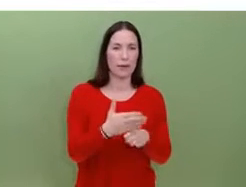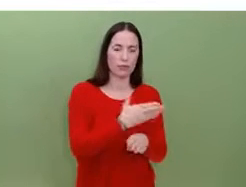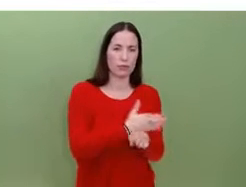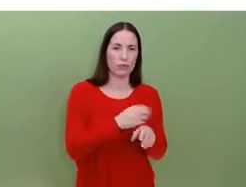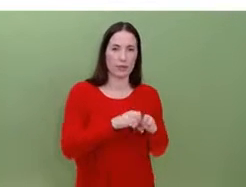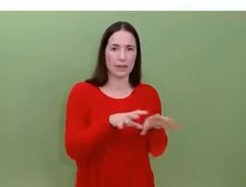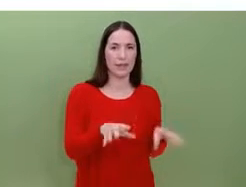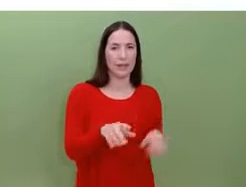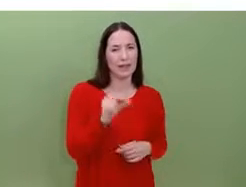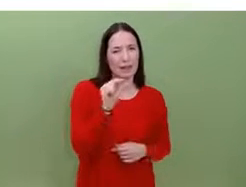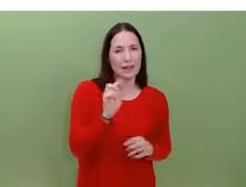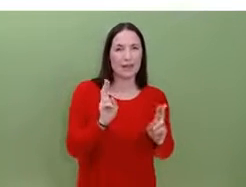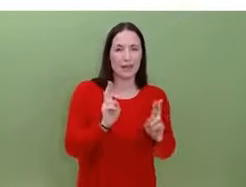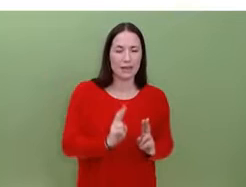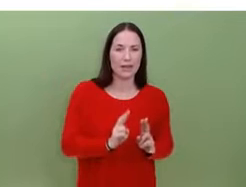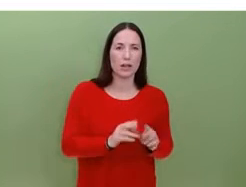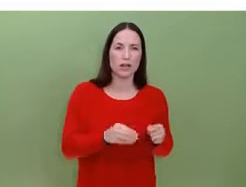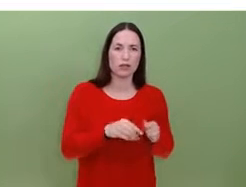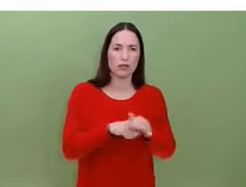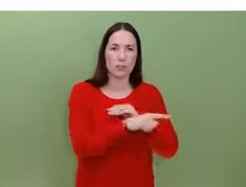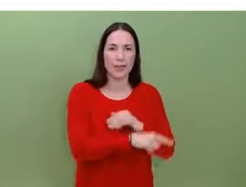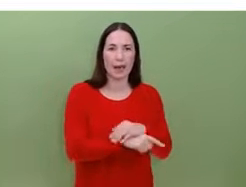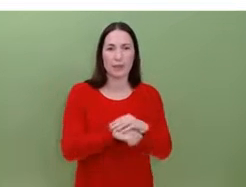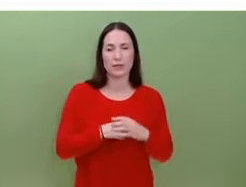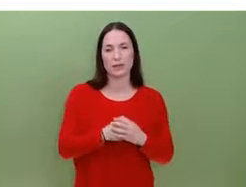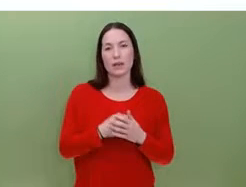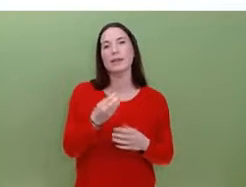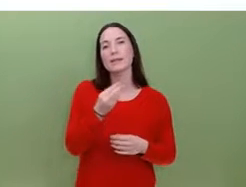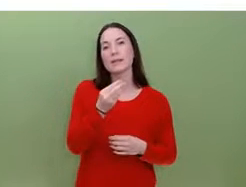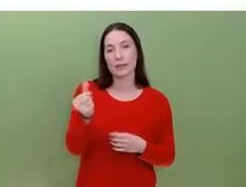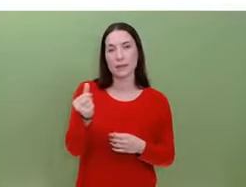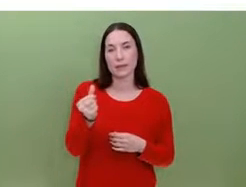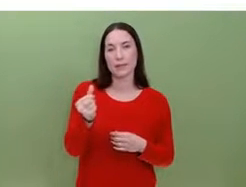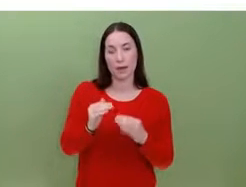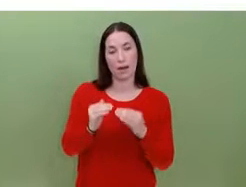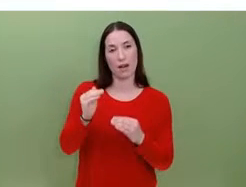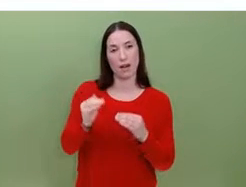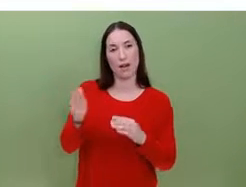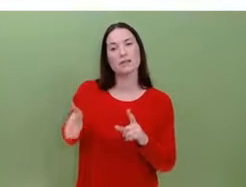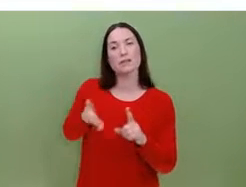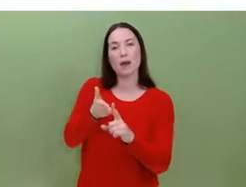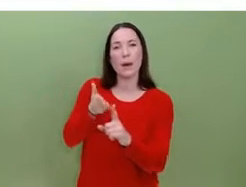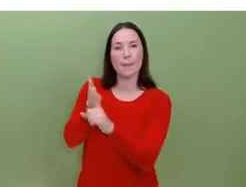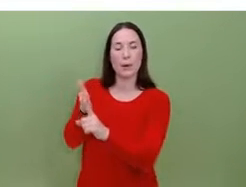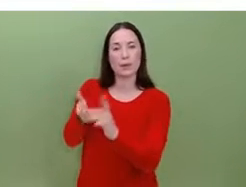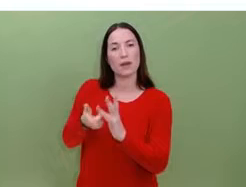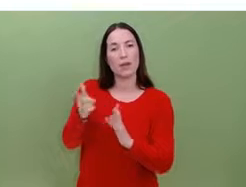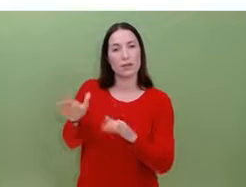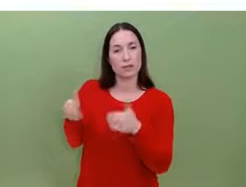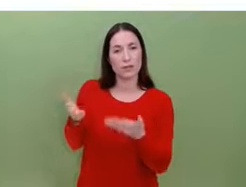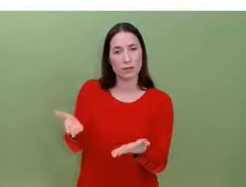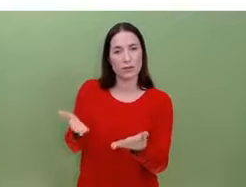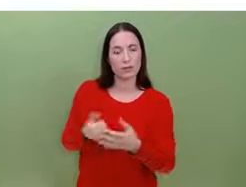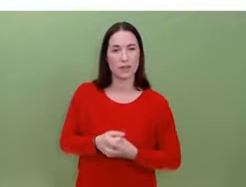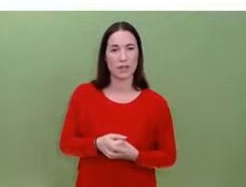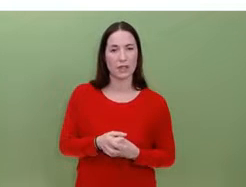out, and a slightly higher percentage was signposted on to another service. This would tend to indicate that our services